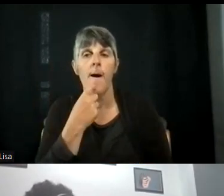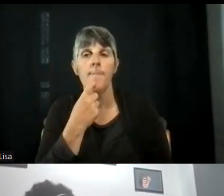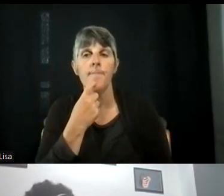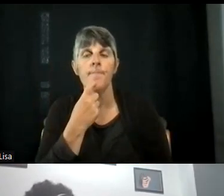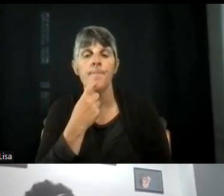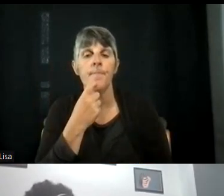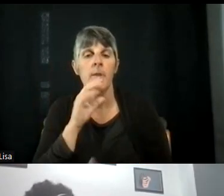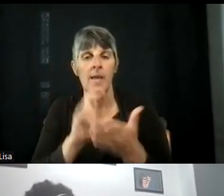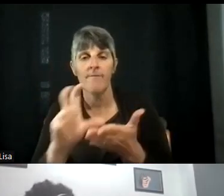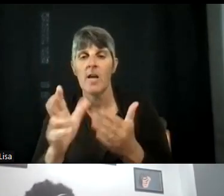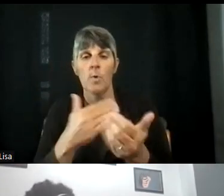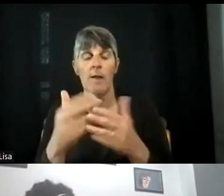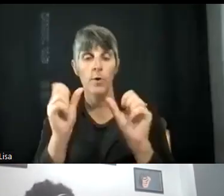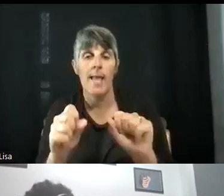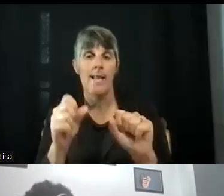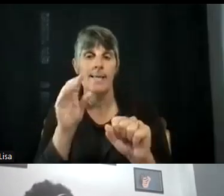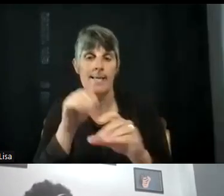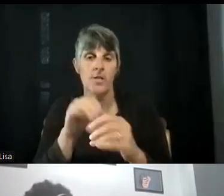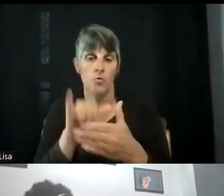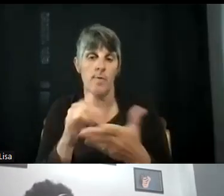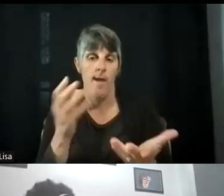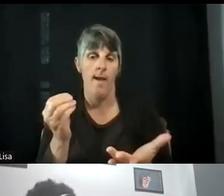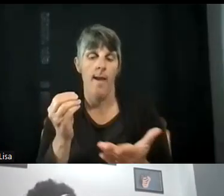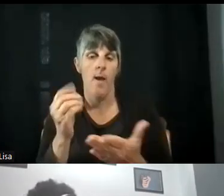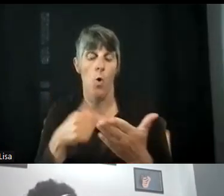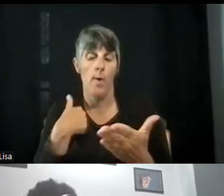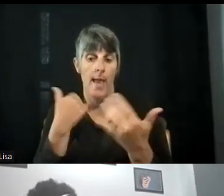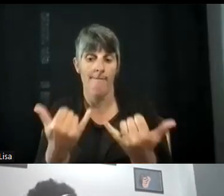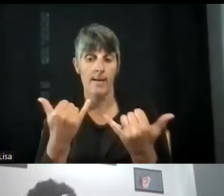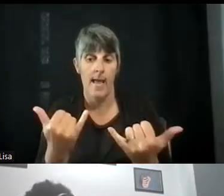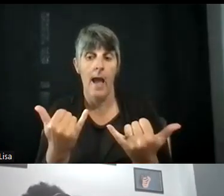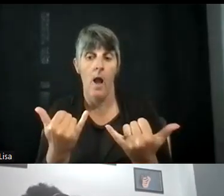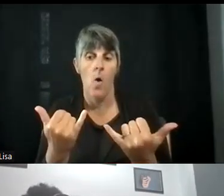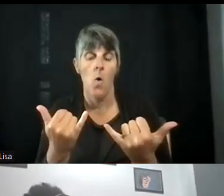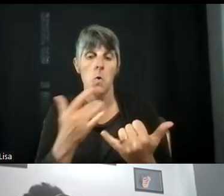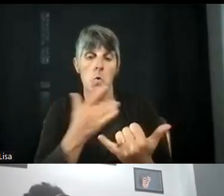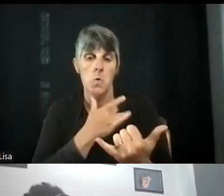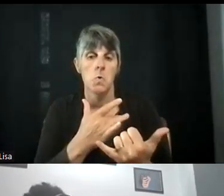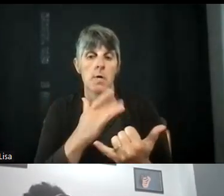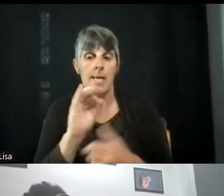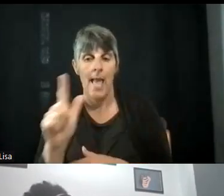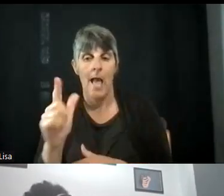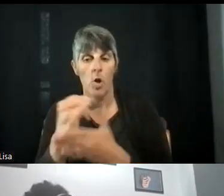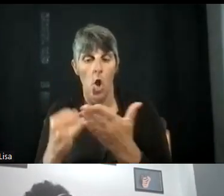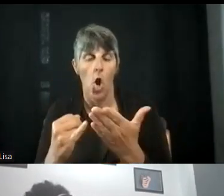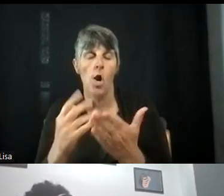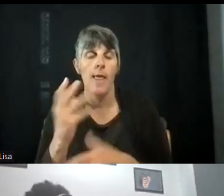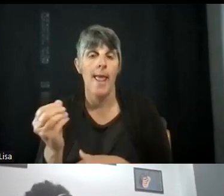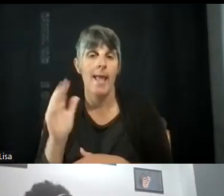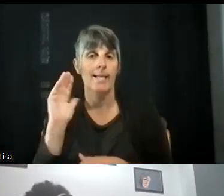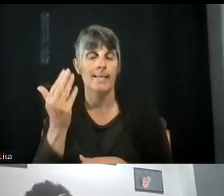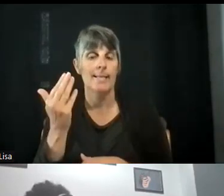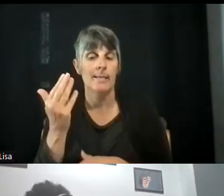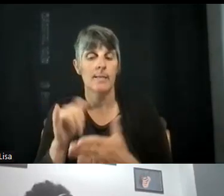put whatever we can into that. And what we have now is capital art. And it seems to